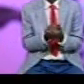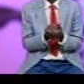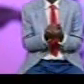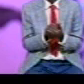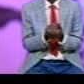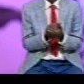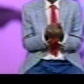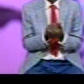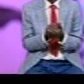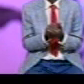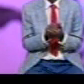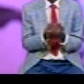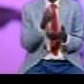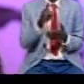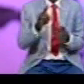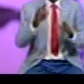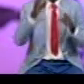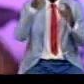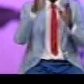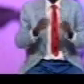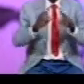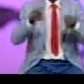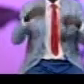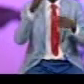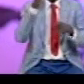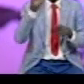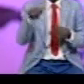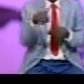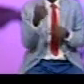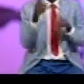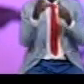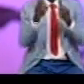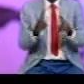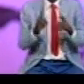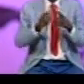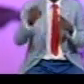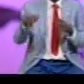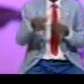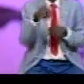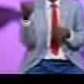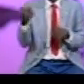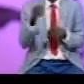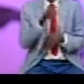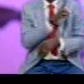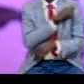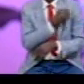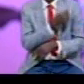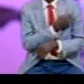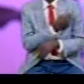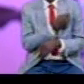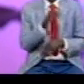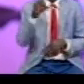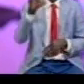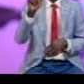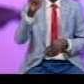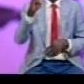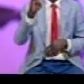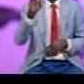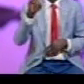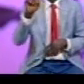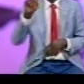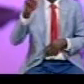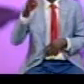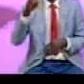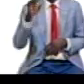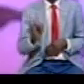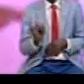for another test on my own, to go to a bigger lab. I did it, they gave me